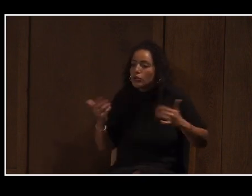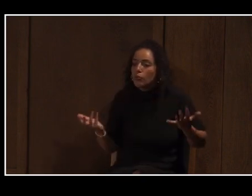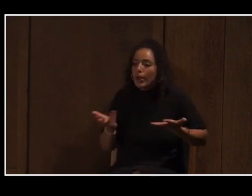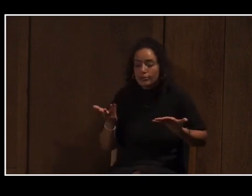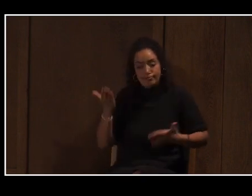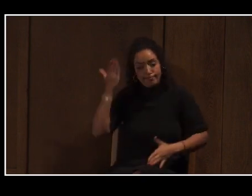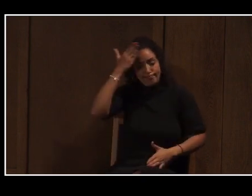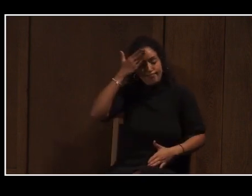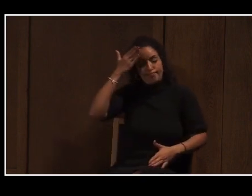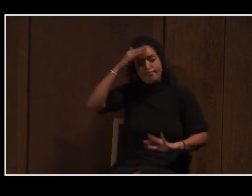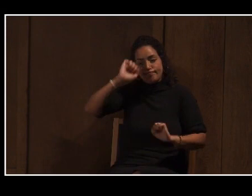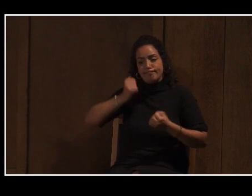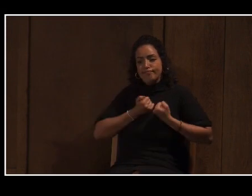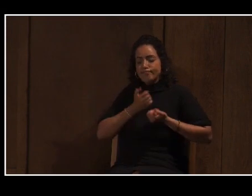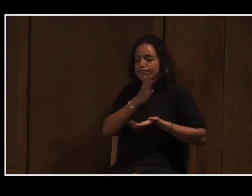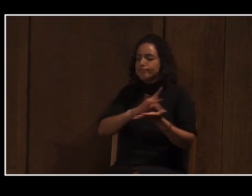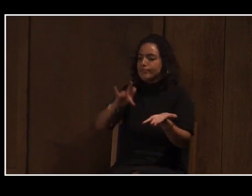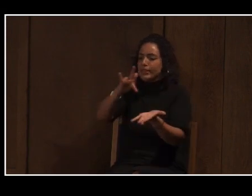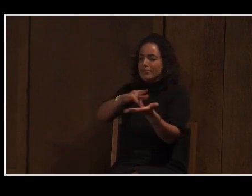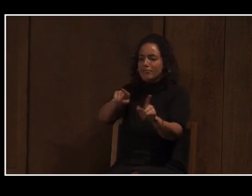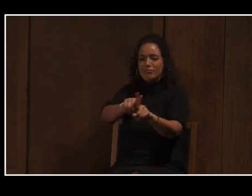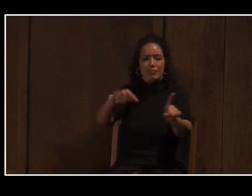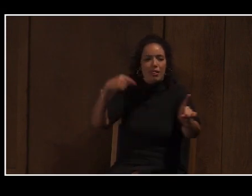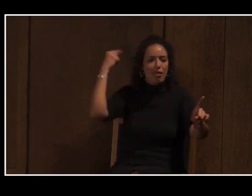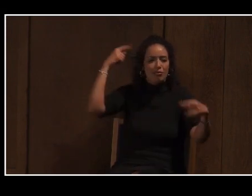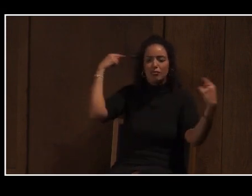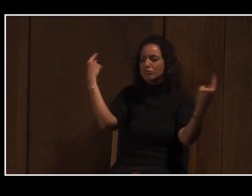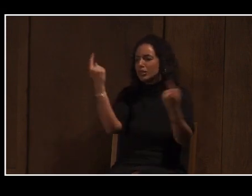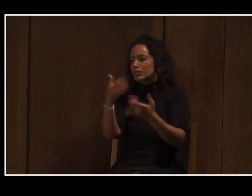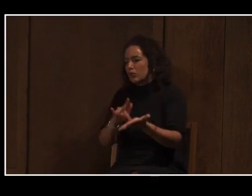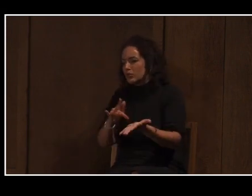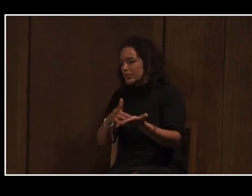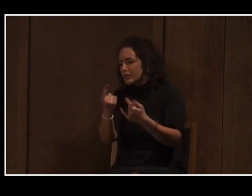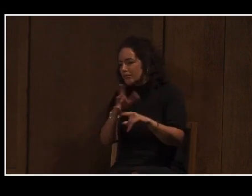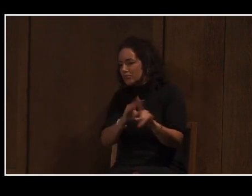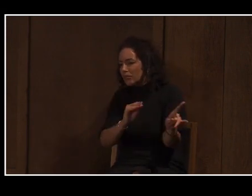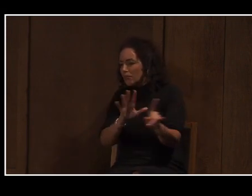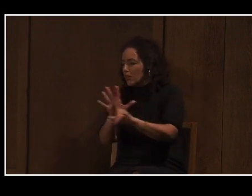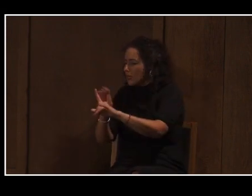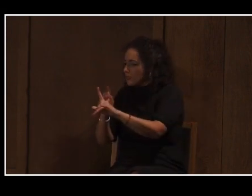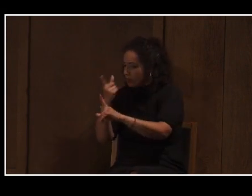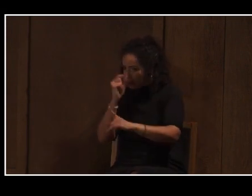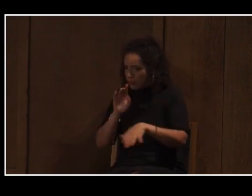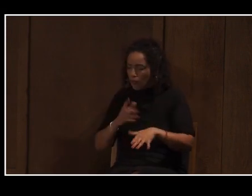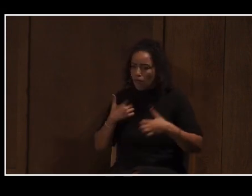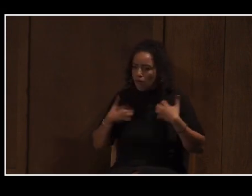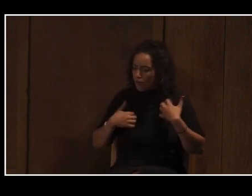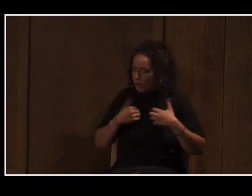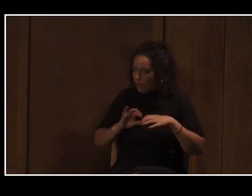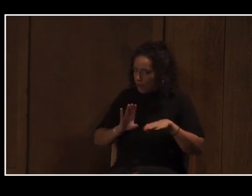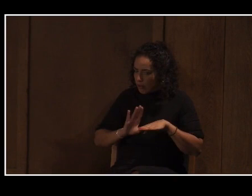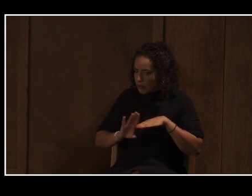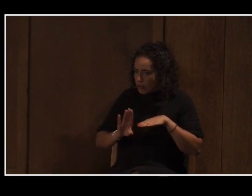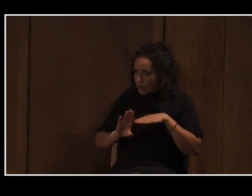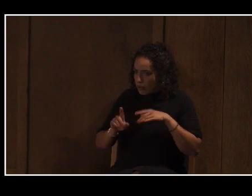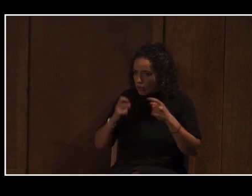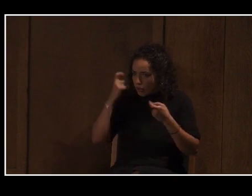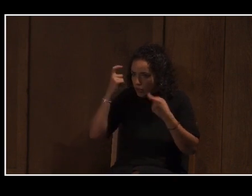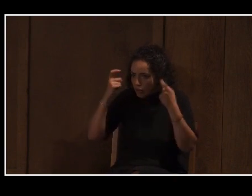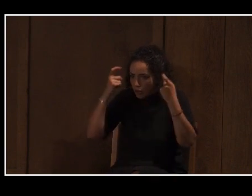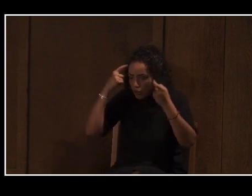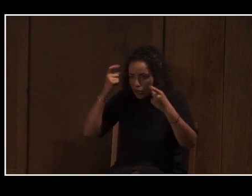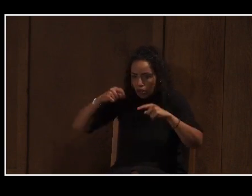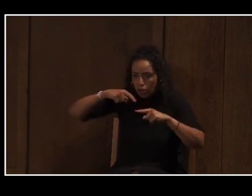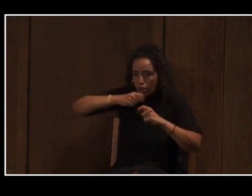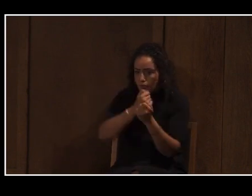that cities, I think, cities like London, cities like Mexico City, can be really interesting exercises of thinking of the pluriversal in